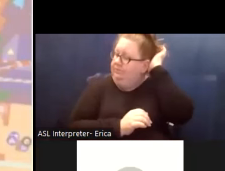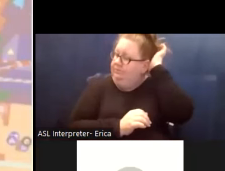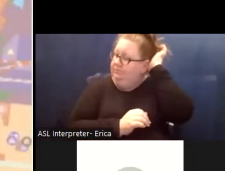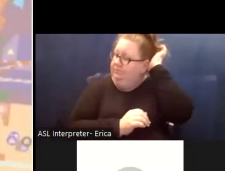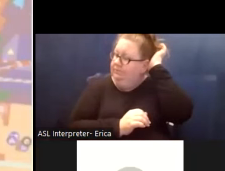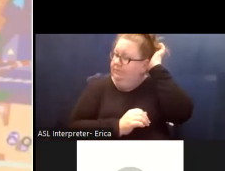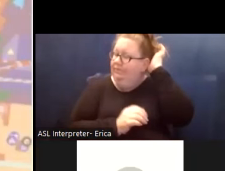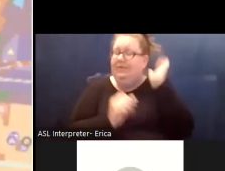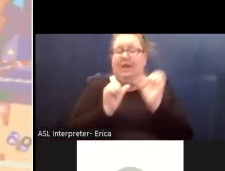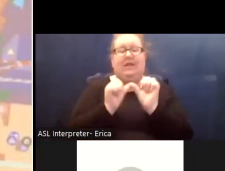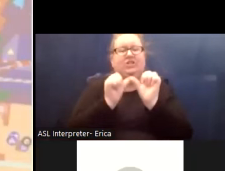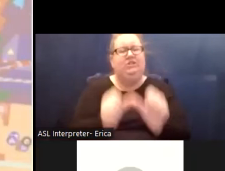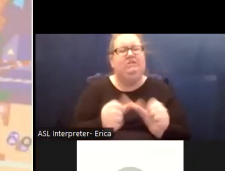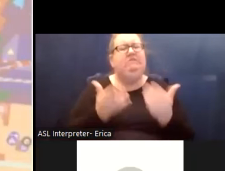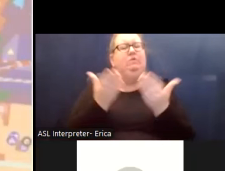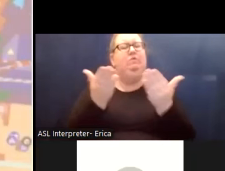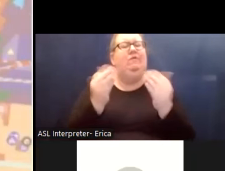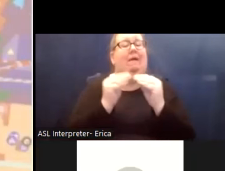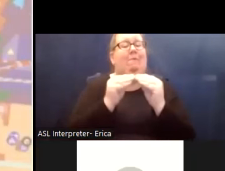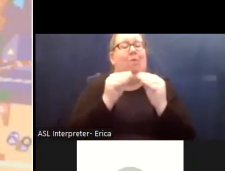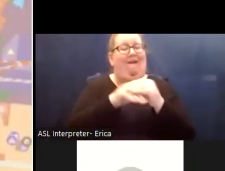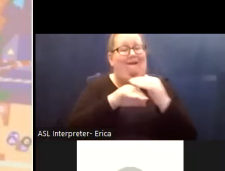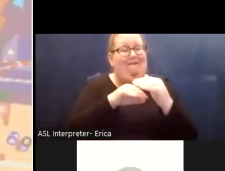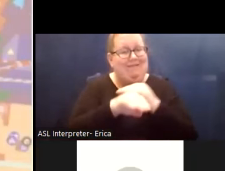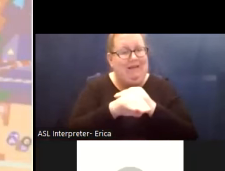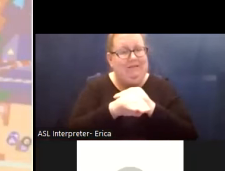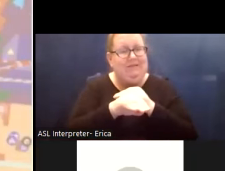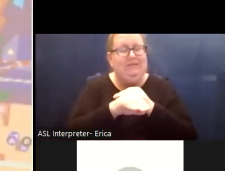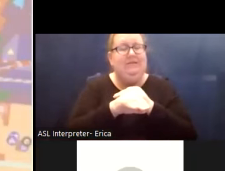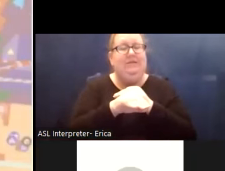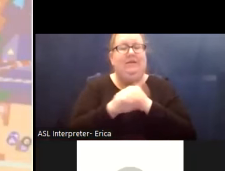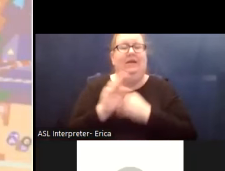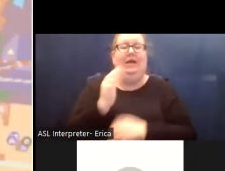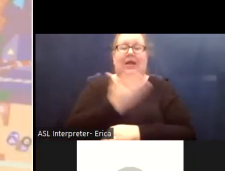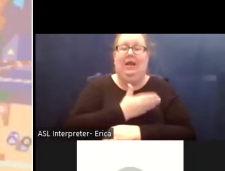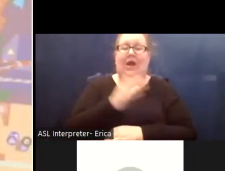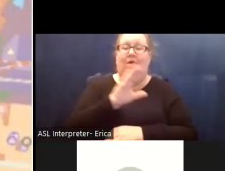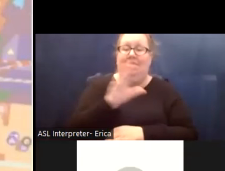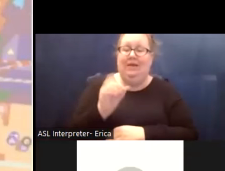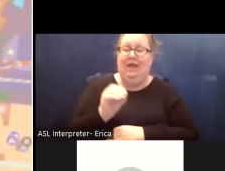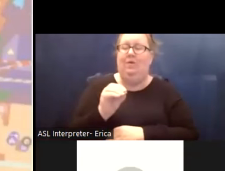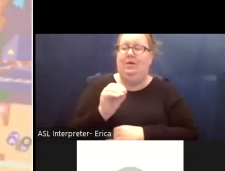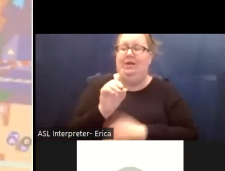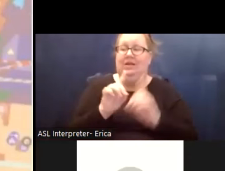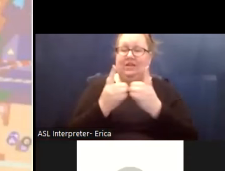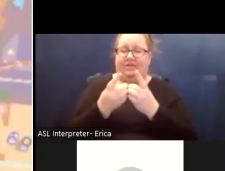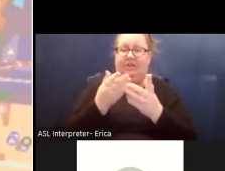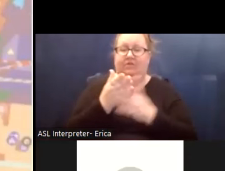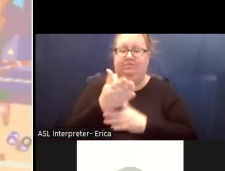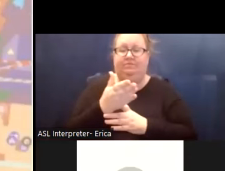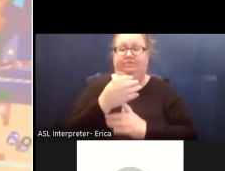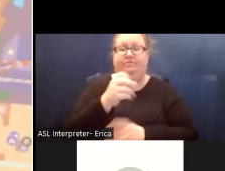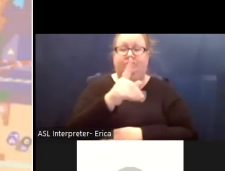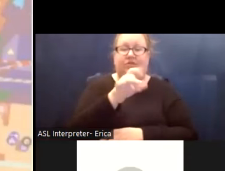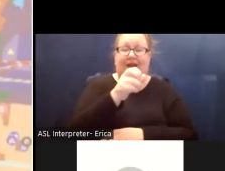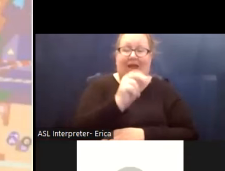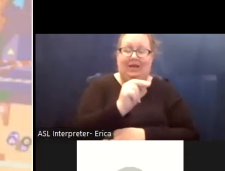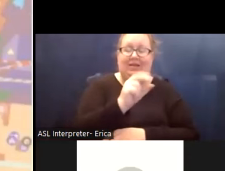continue to provide more access. As I had mentioned, our county's vision through the Hackensack River Greenway plan.